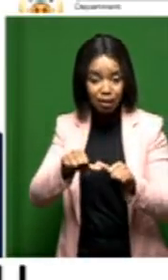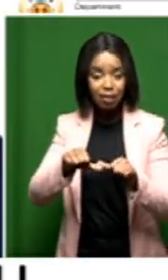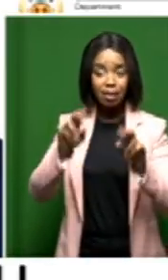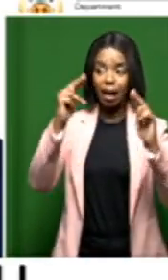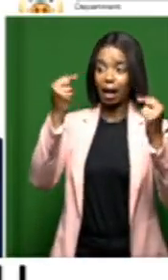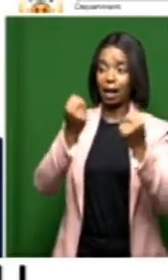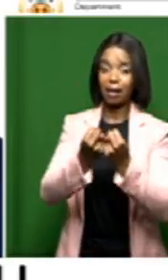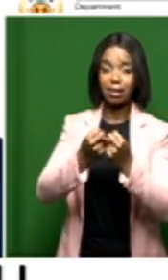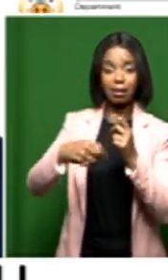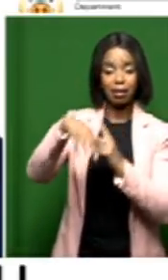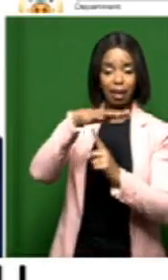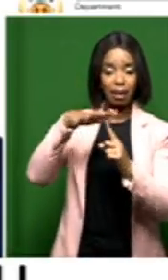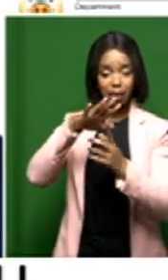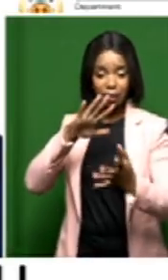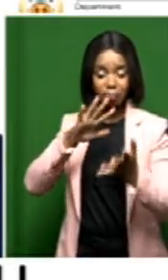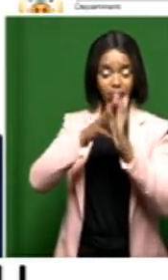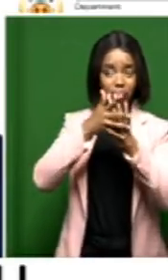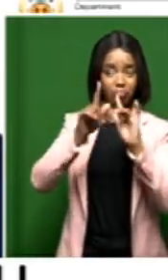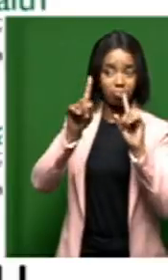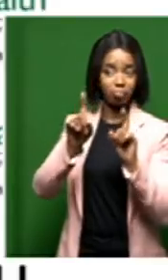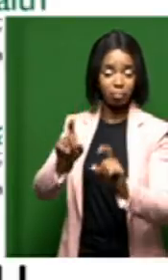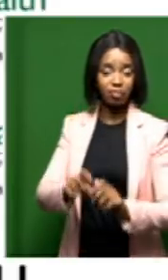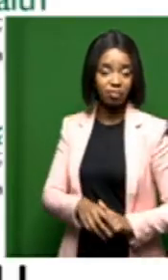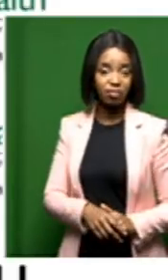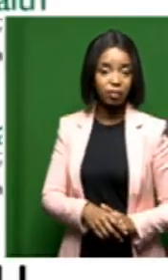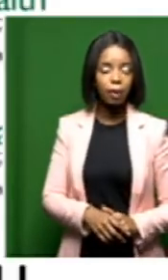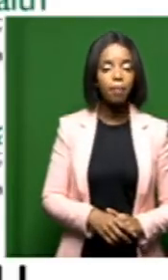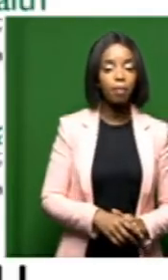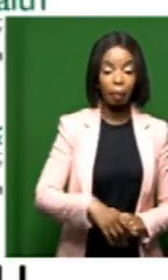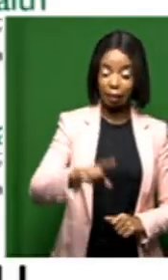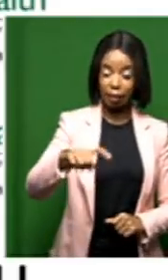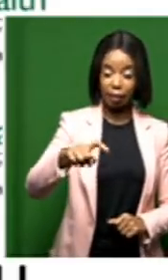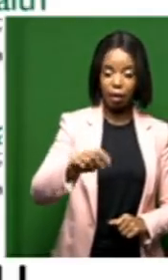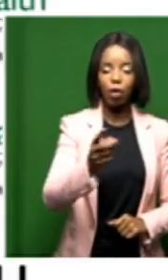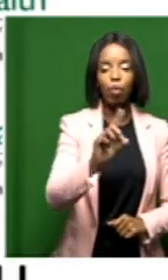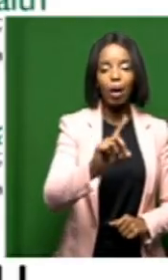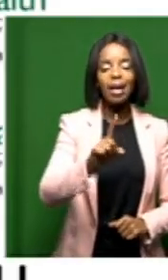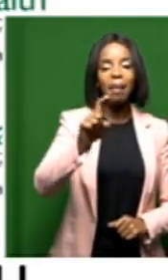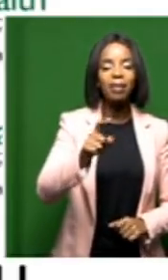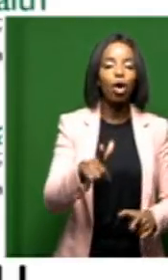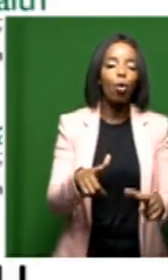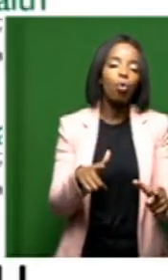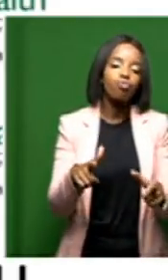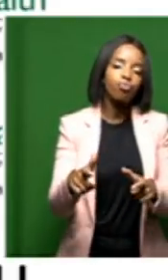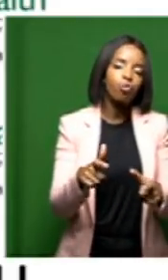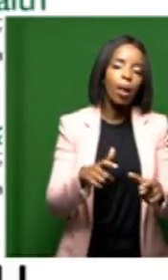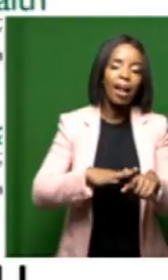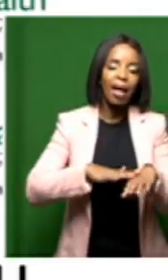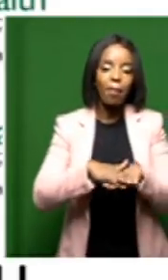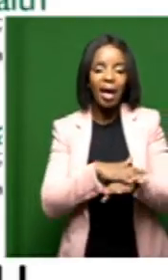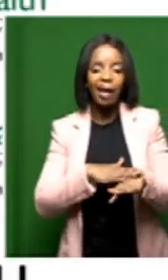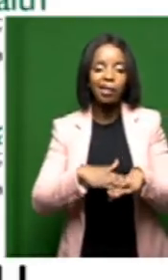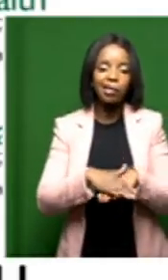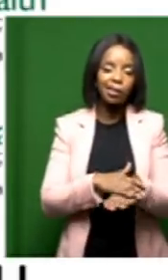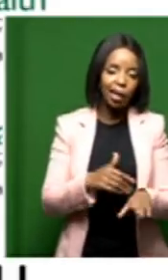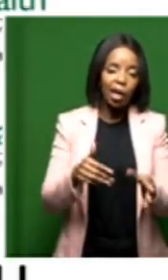What is necessary is some control of especially basic protection in